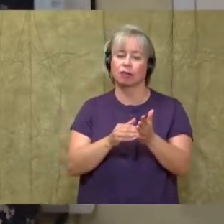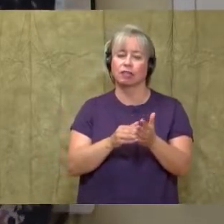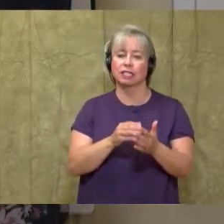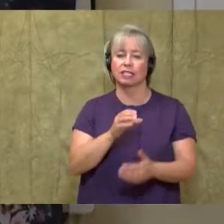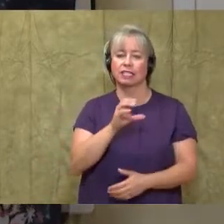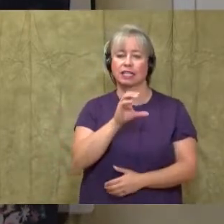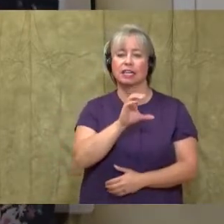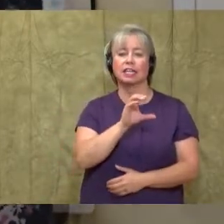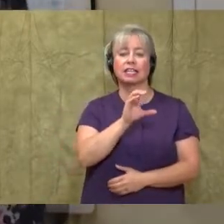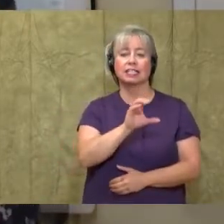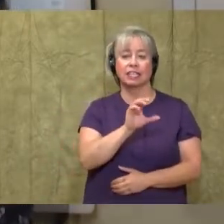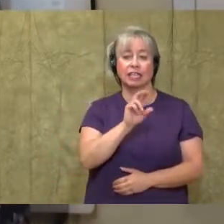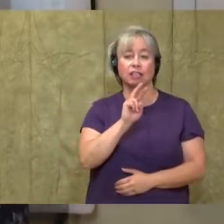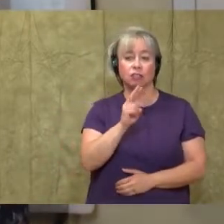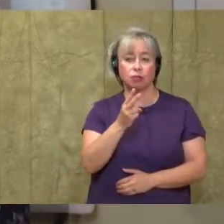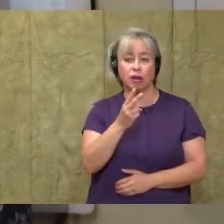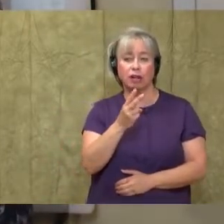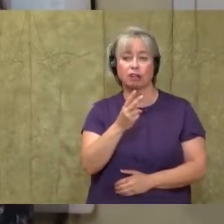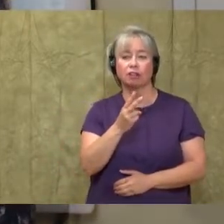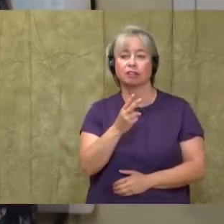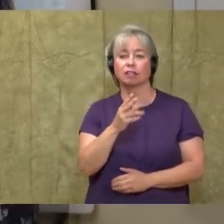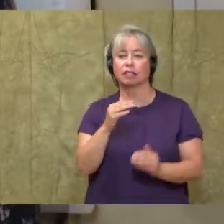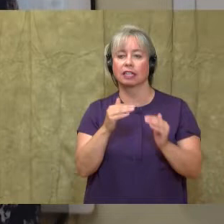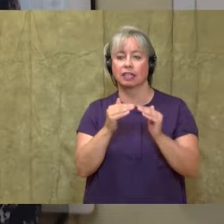there. C squared equals